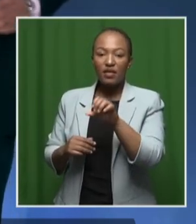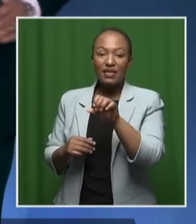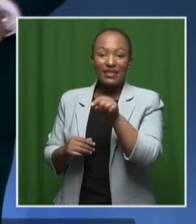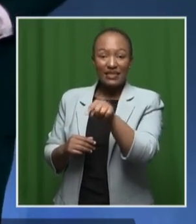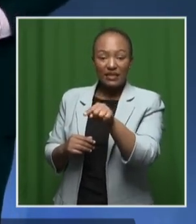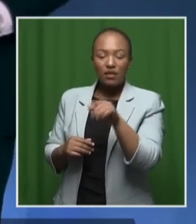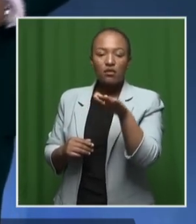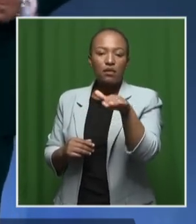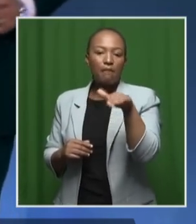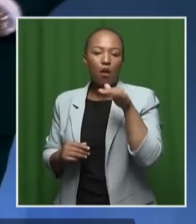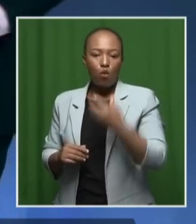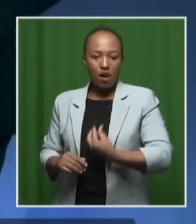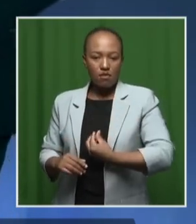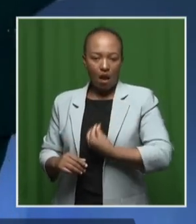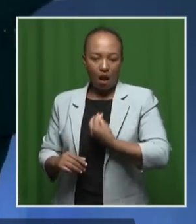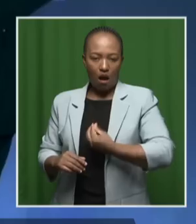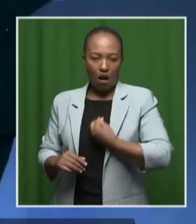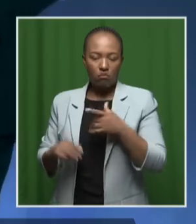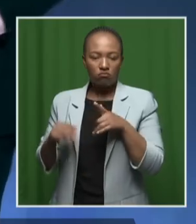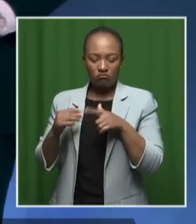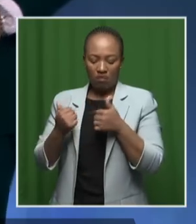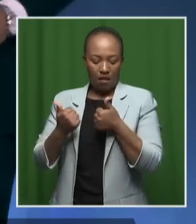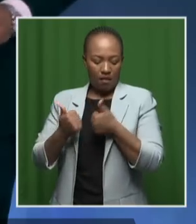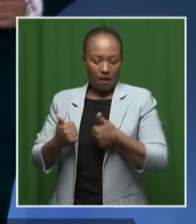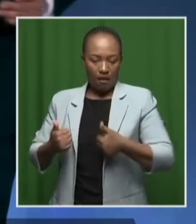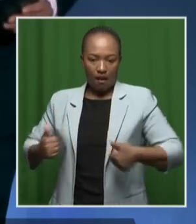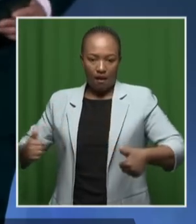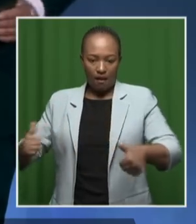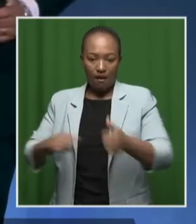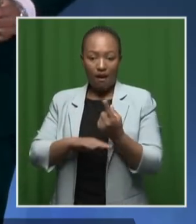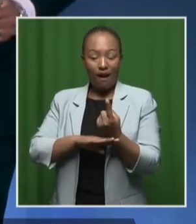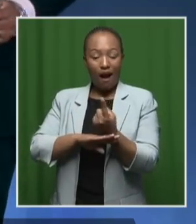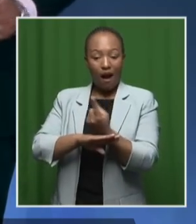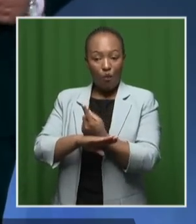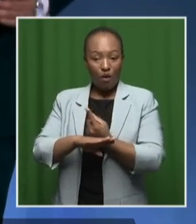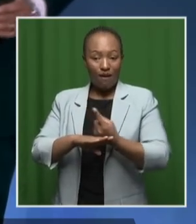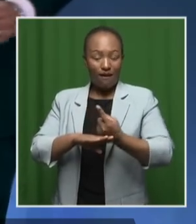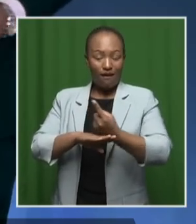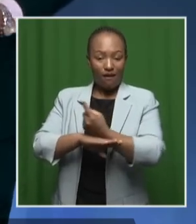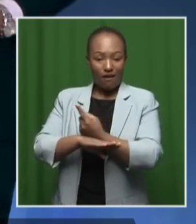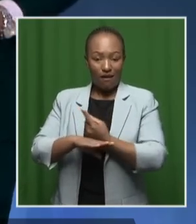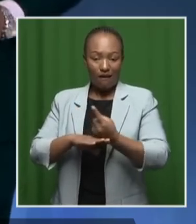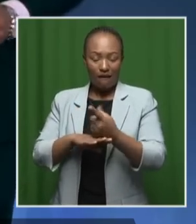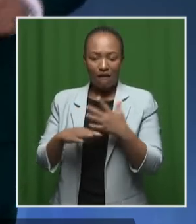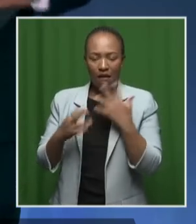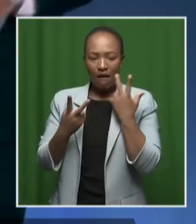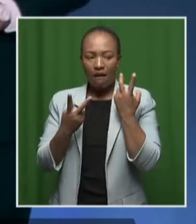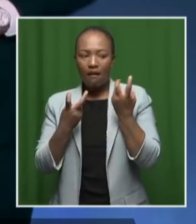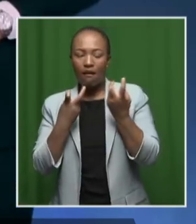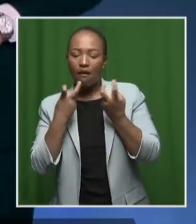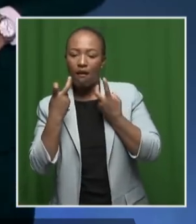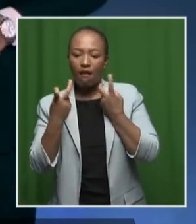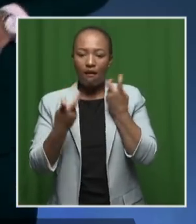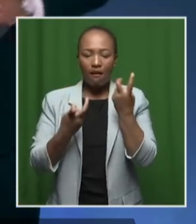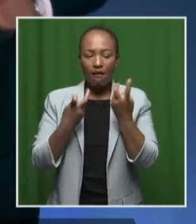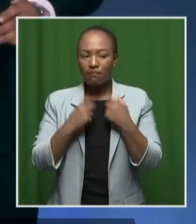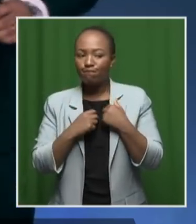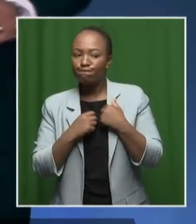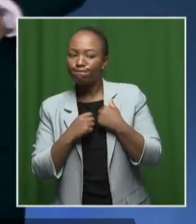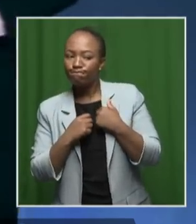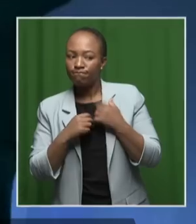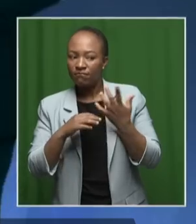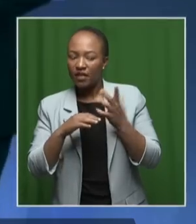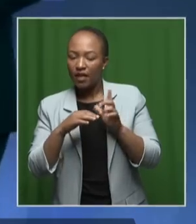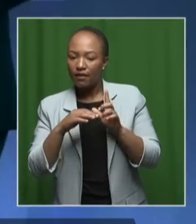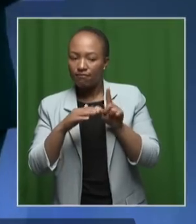there, sitting around for hours on end, some of them looking for avenues of opportunity to get into South Africa.